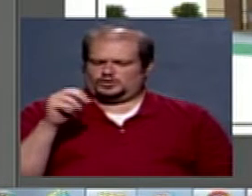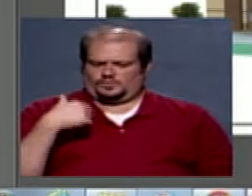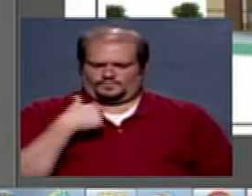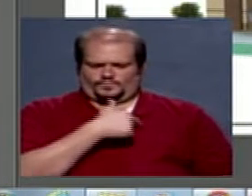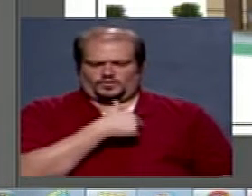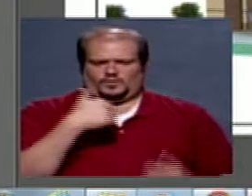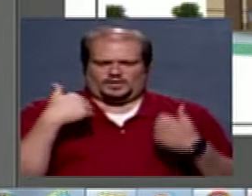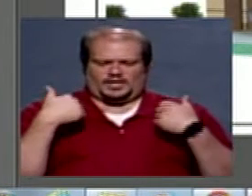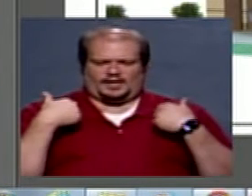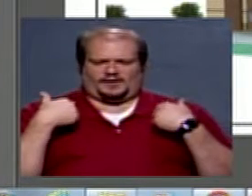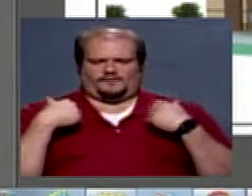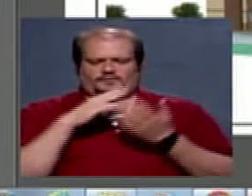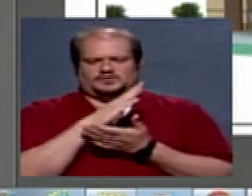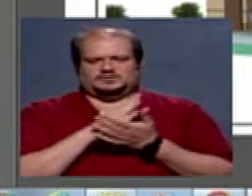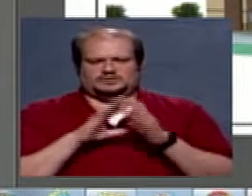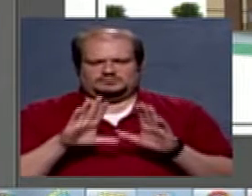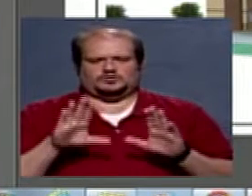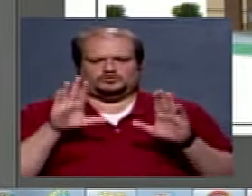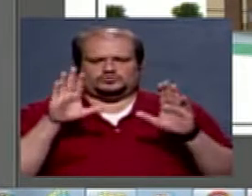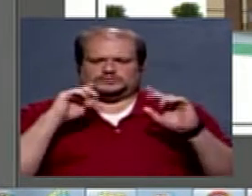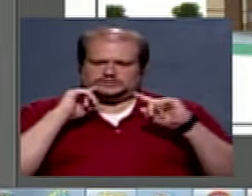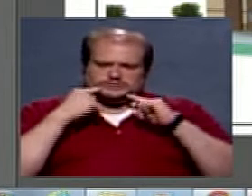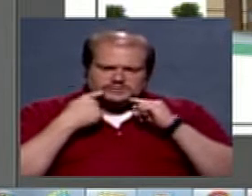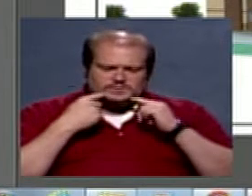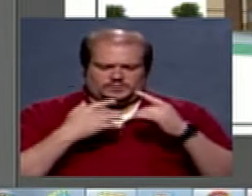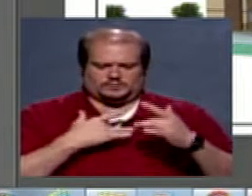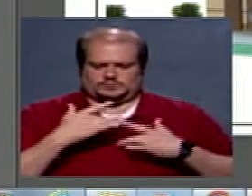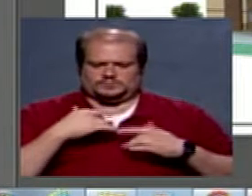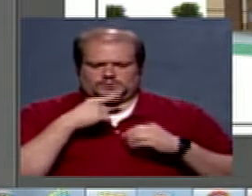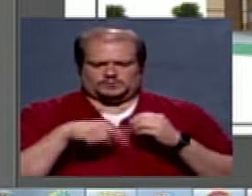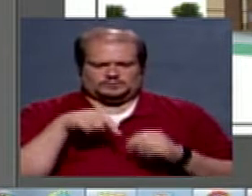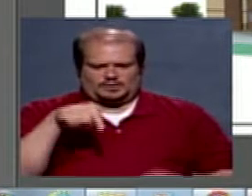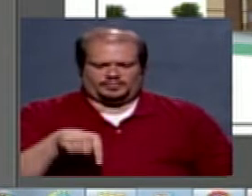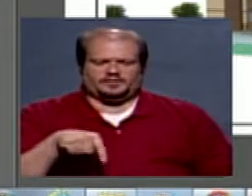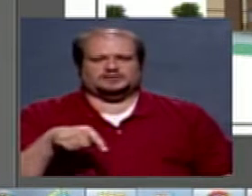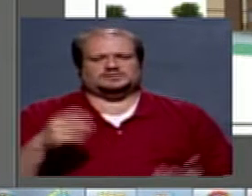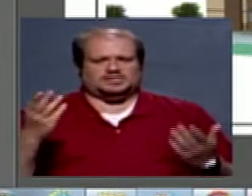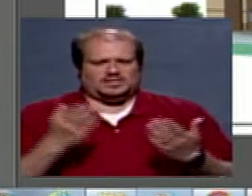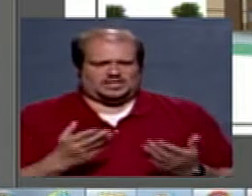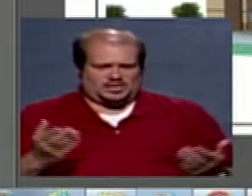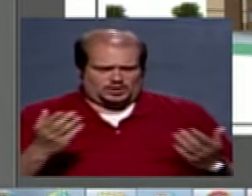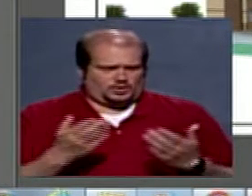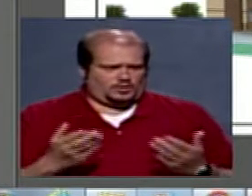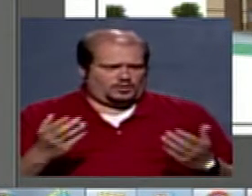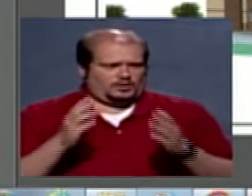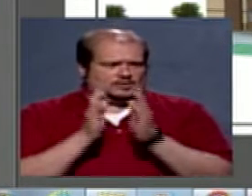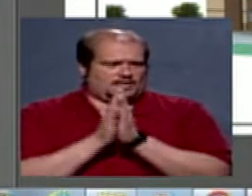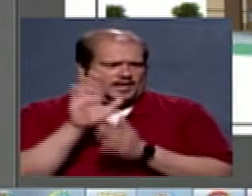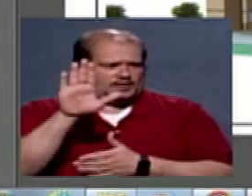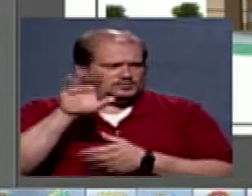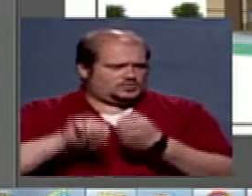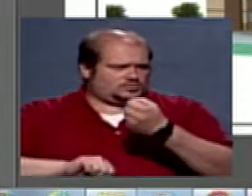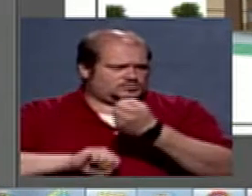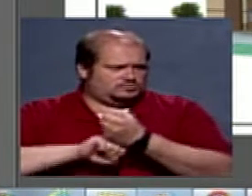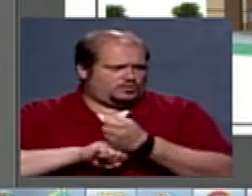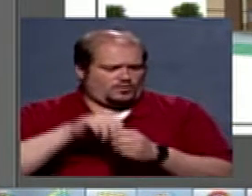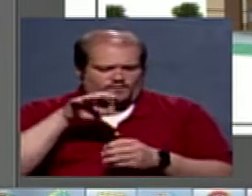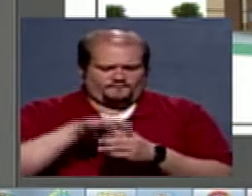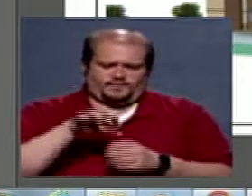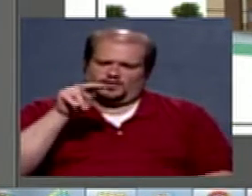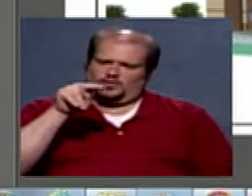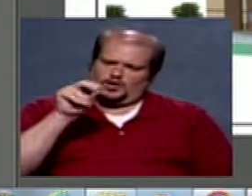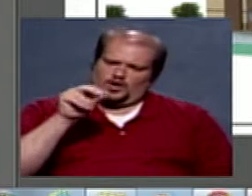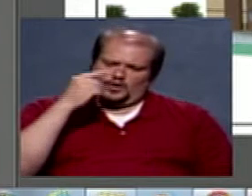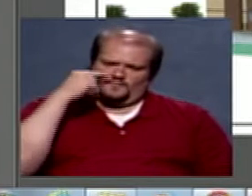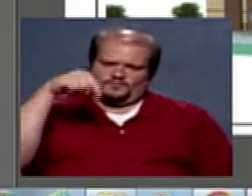have some great concerns about it. We are here to ask your support and vote no on